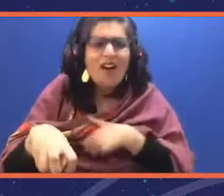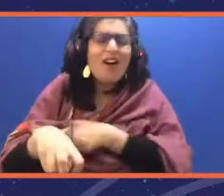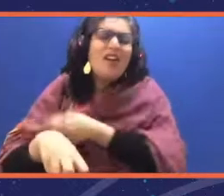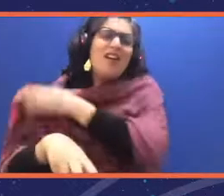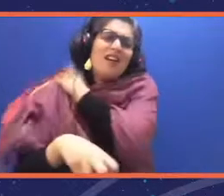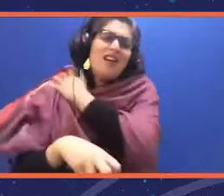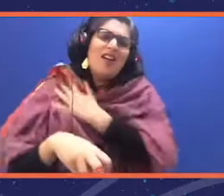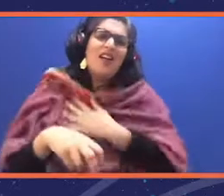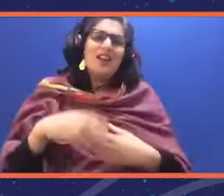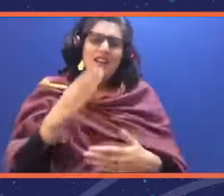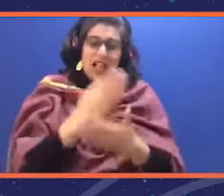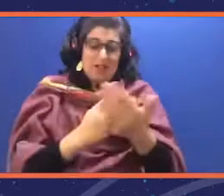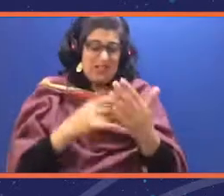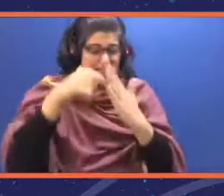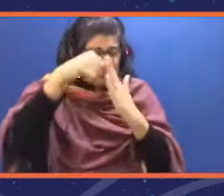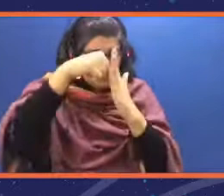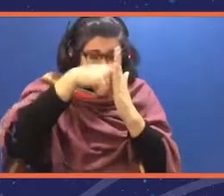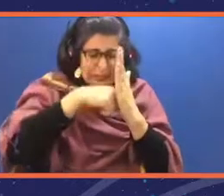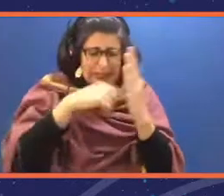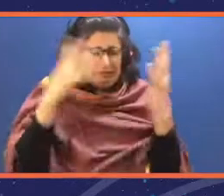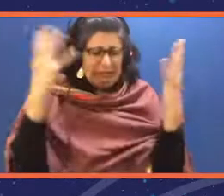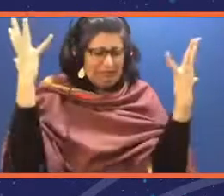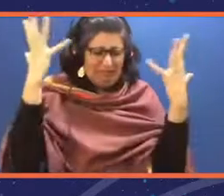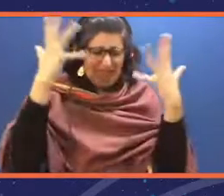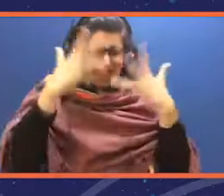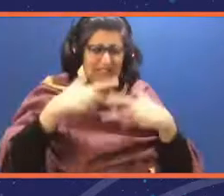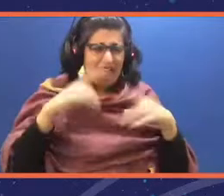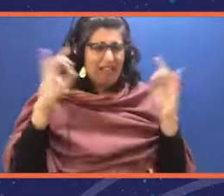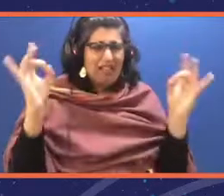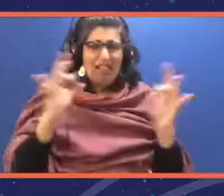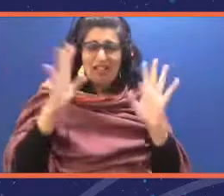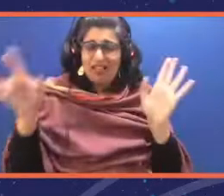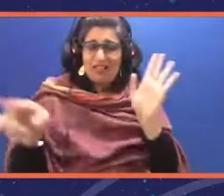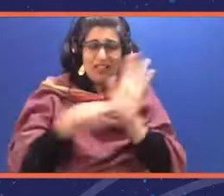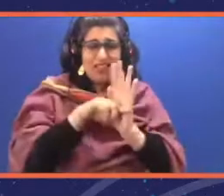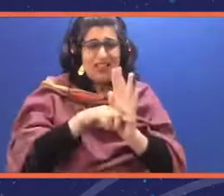is just deep and dark and ugly, and we have to look at it